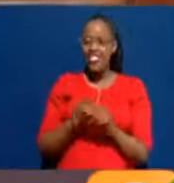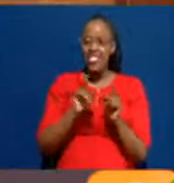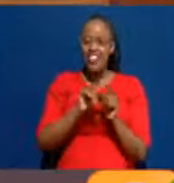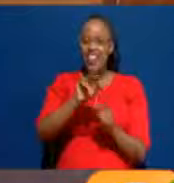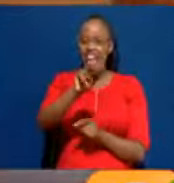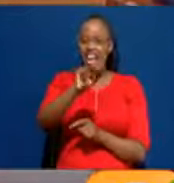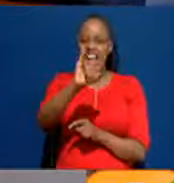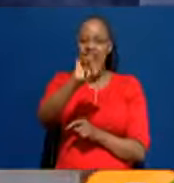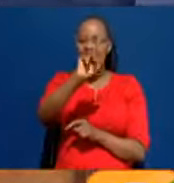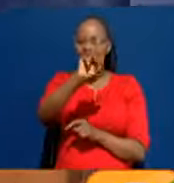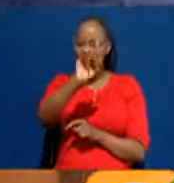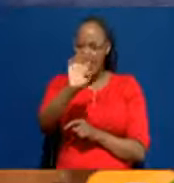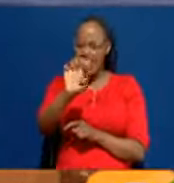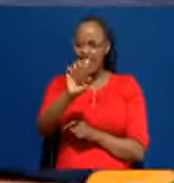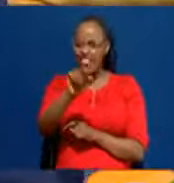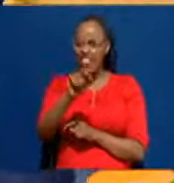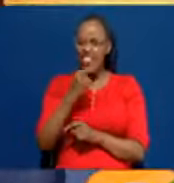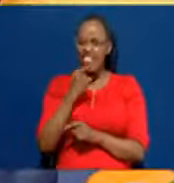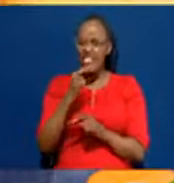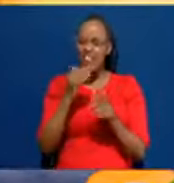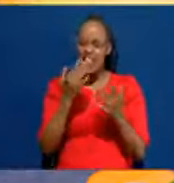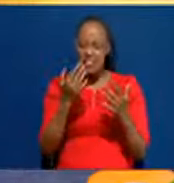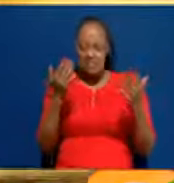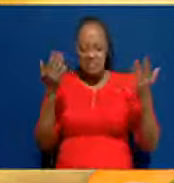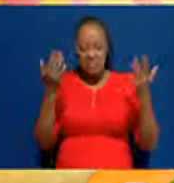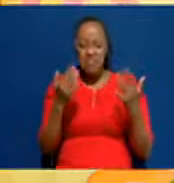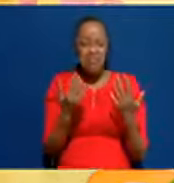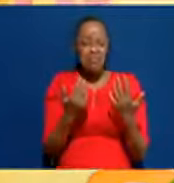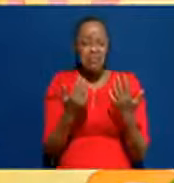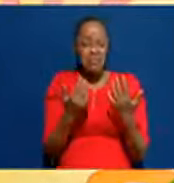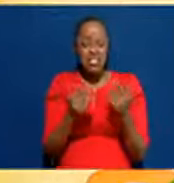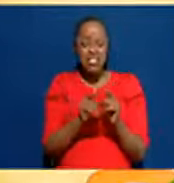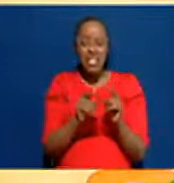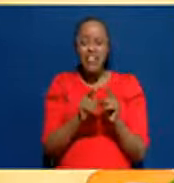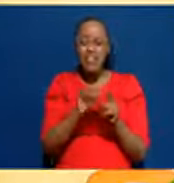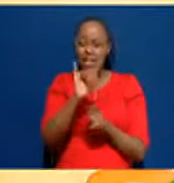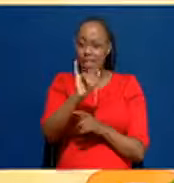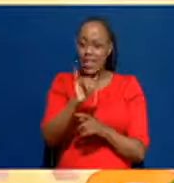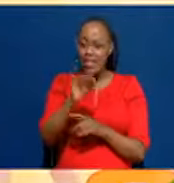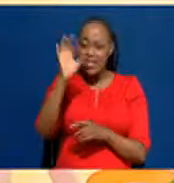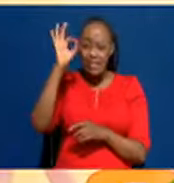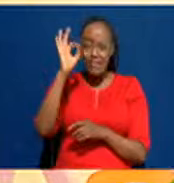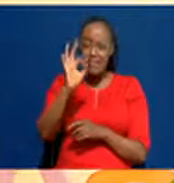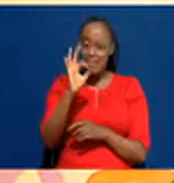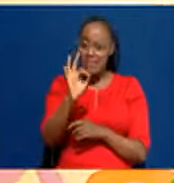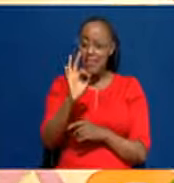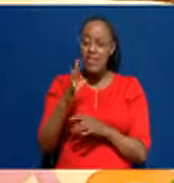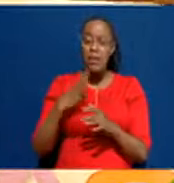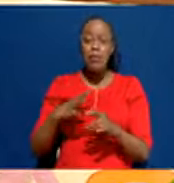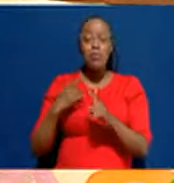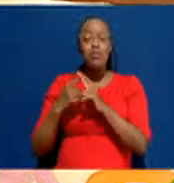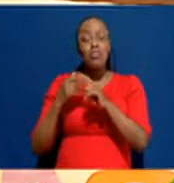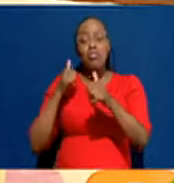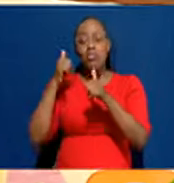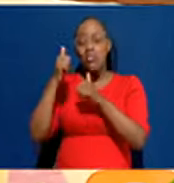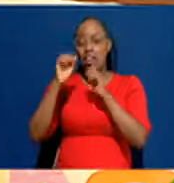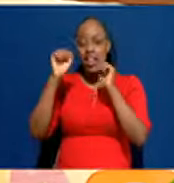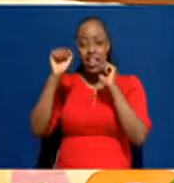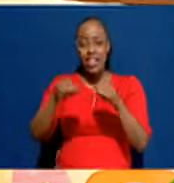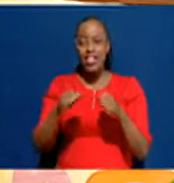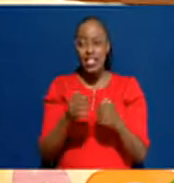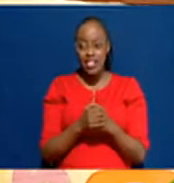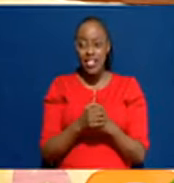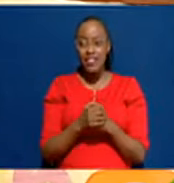Nike, eh? Yes. Hey, but do you like say? Like Jordan. Alafu. Yes. Noma. Yeah, what you talk about, by the way. I'm so